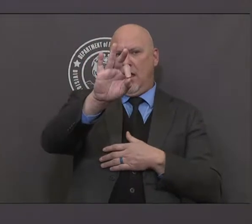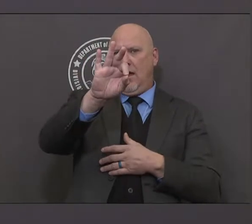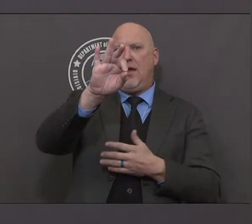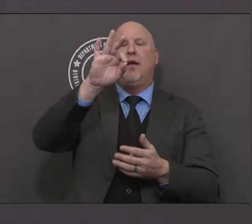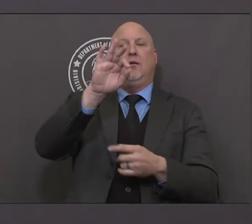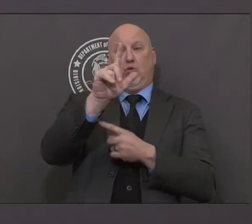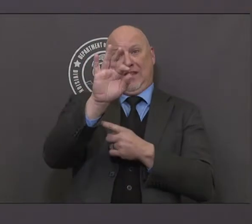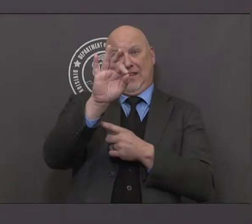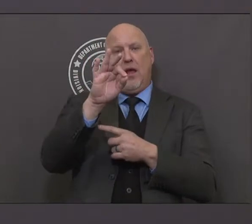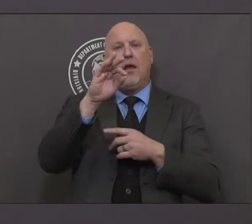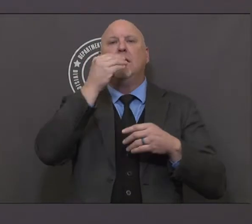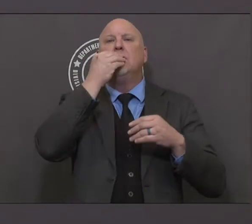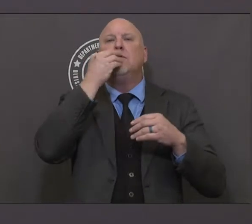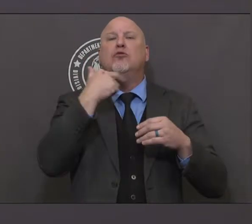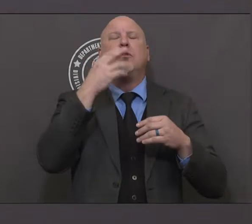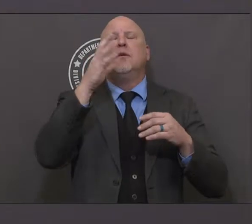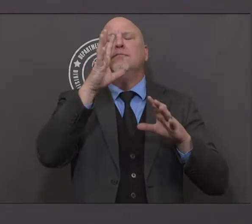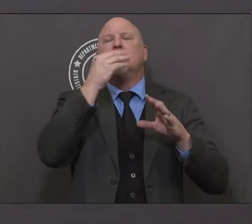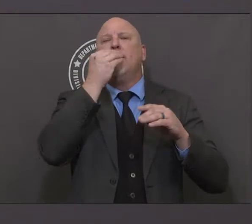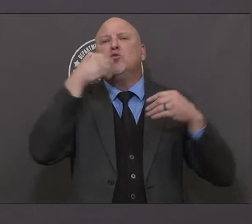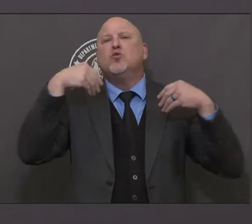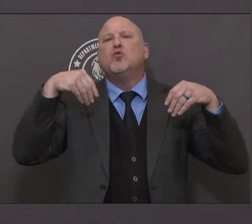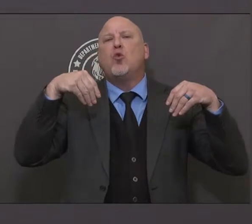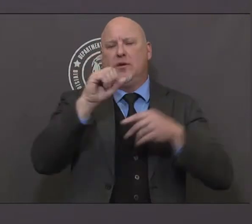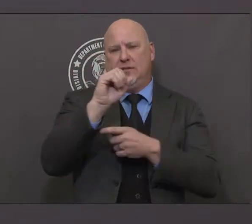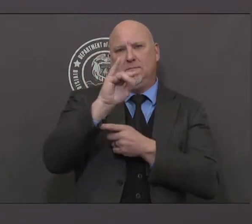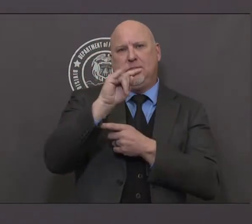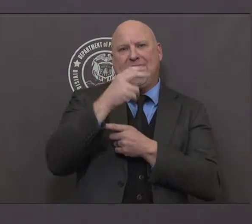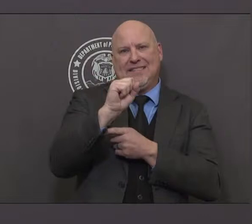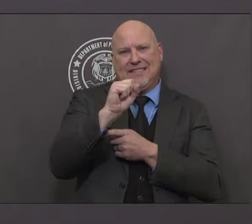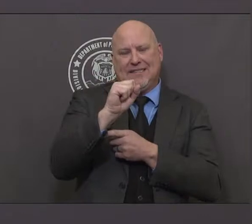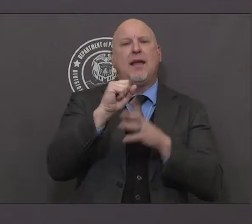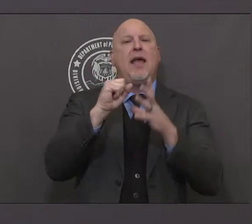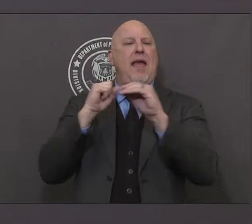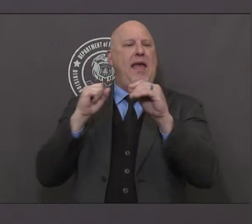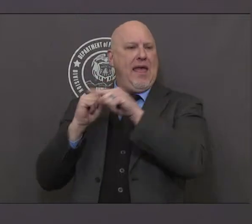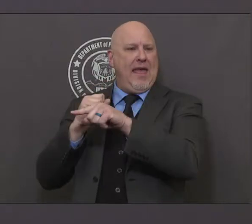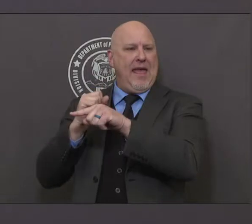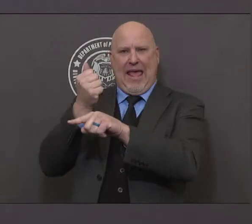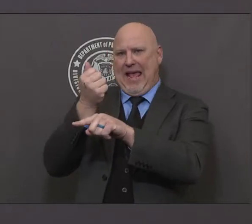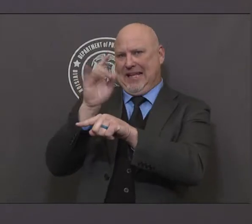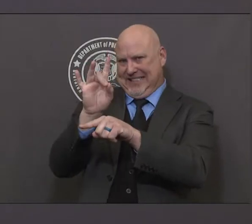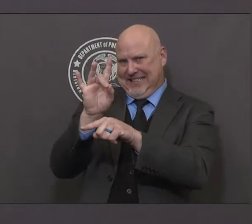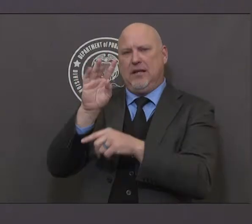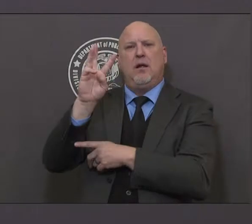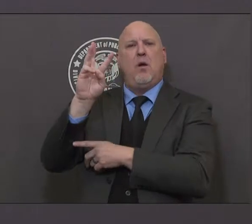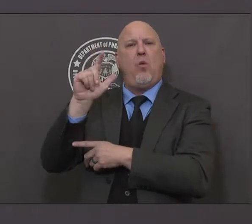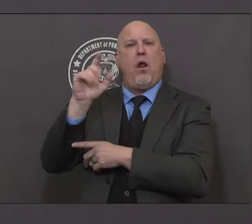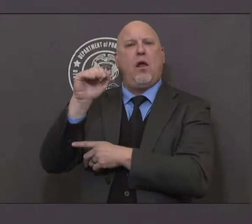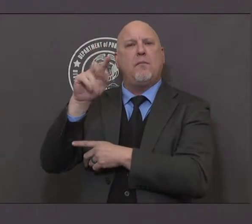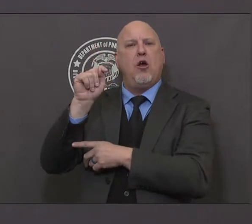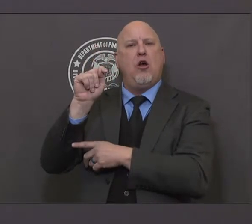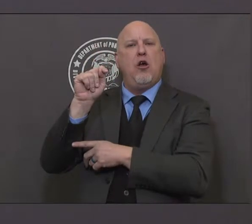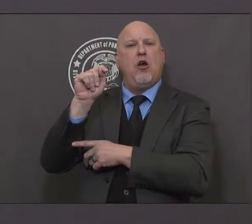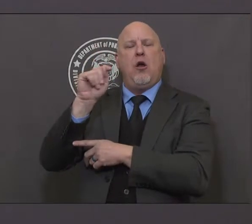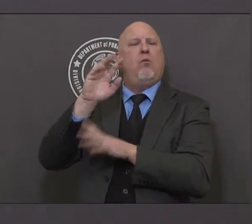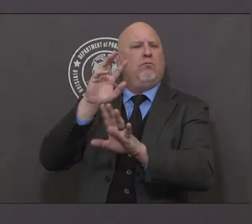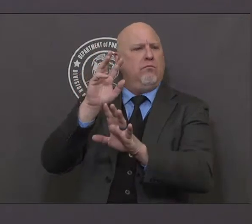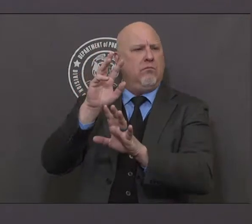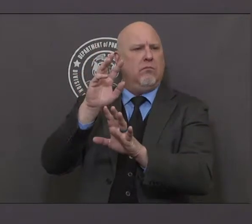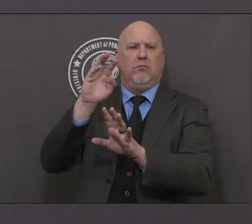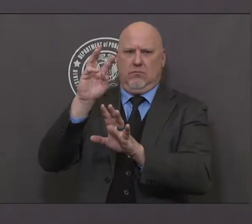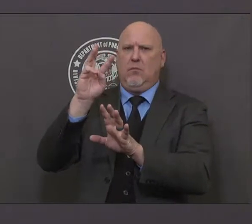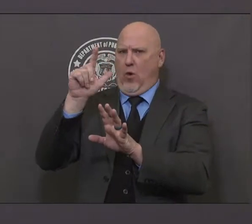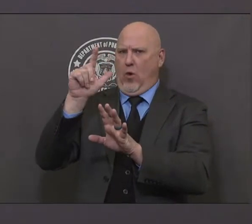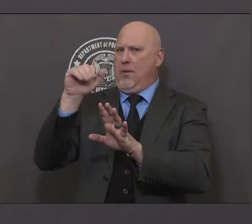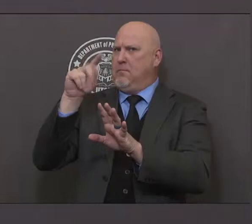total of 6,500 new doses this week on top of our weekly allocation, which is really exciting.